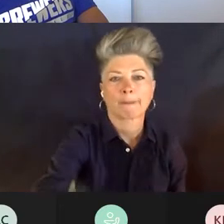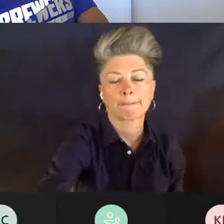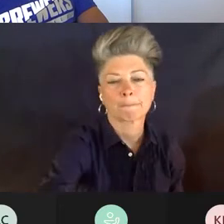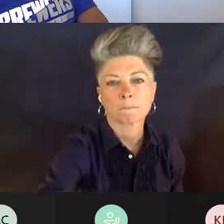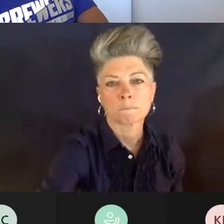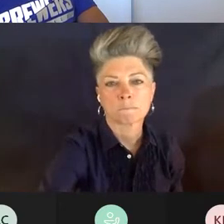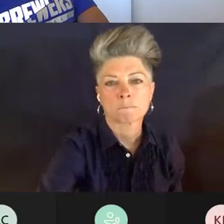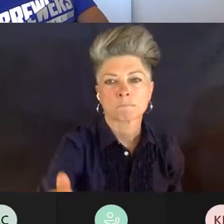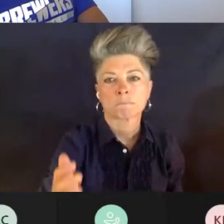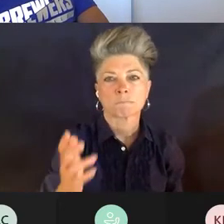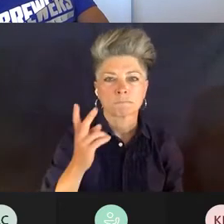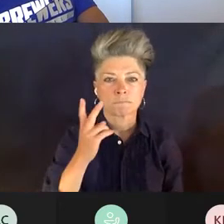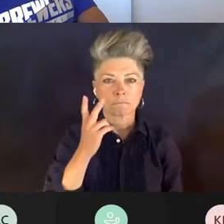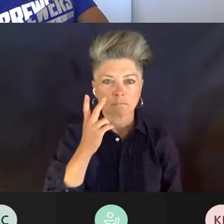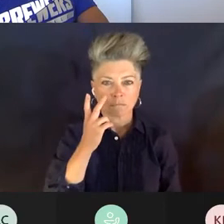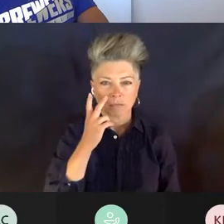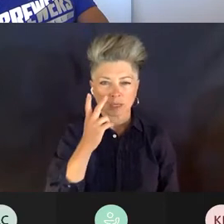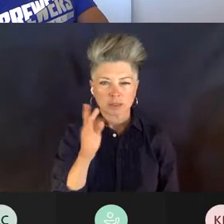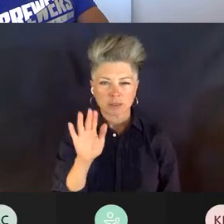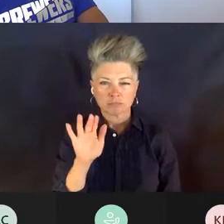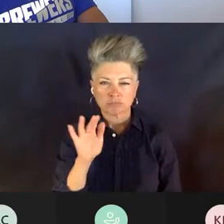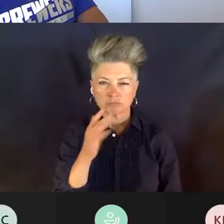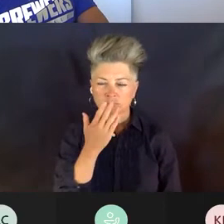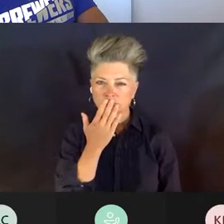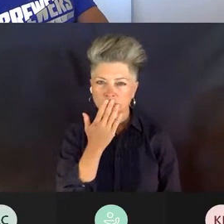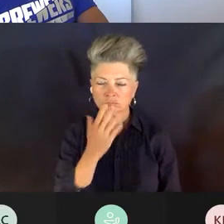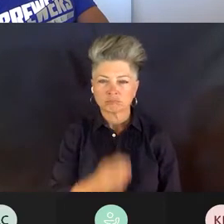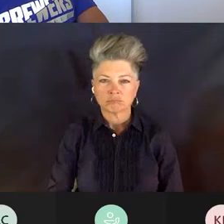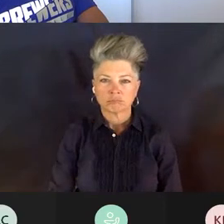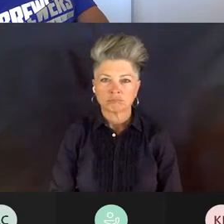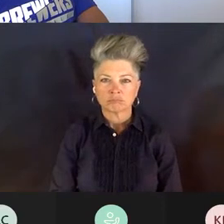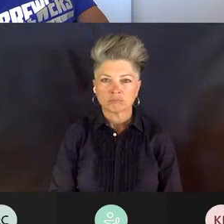I see.